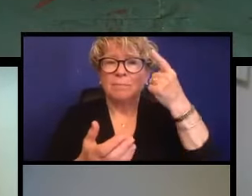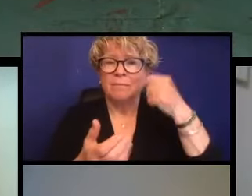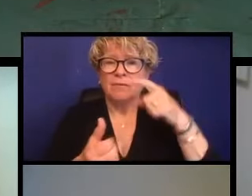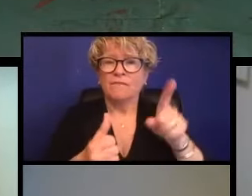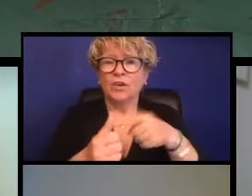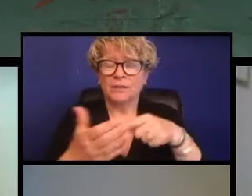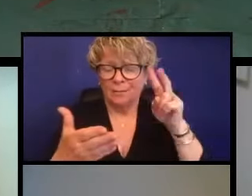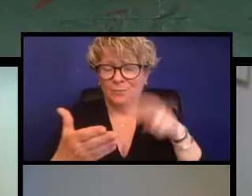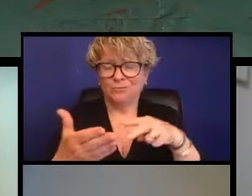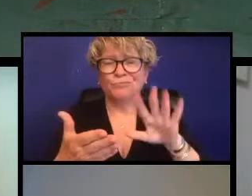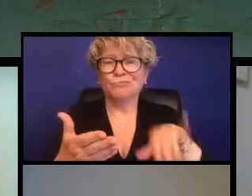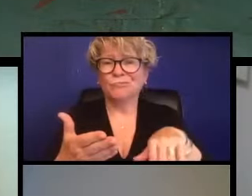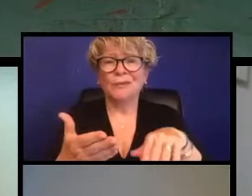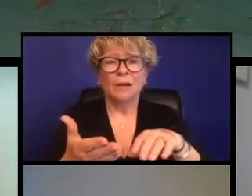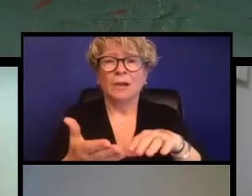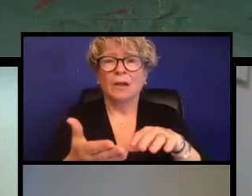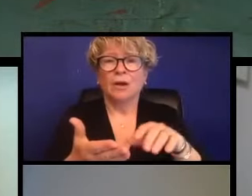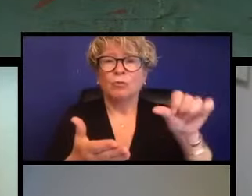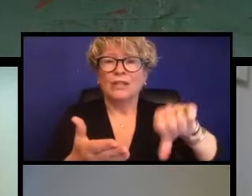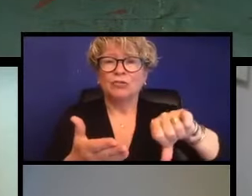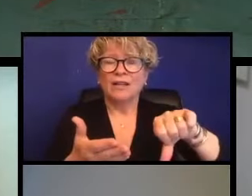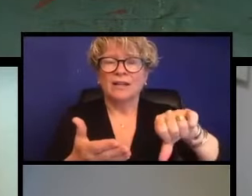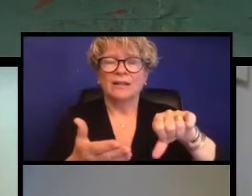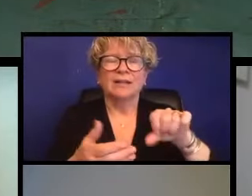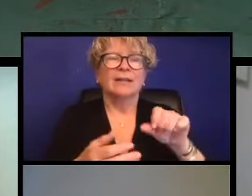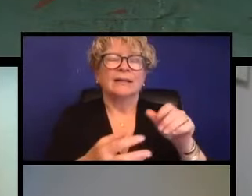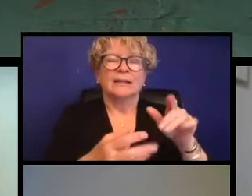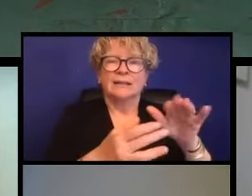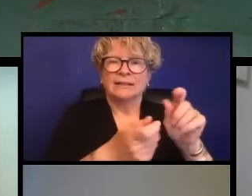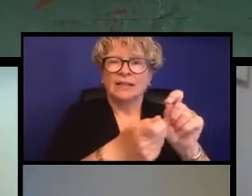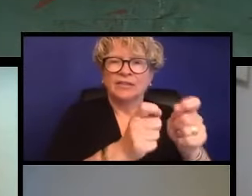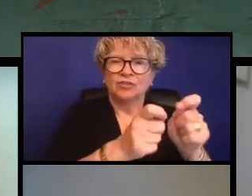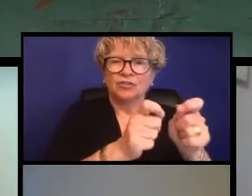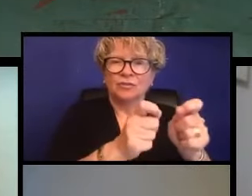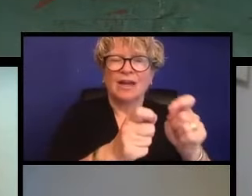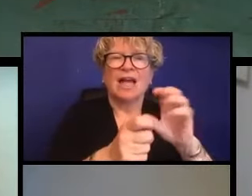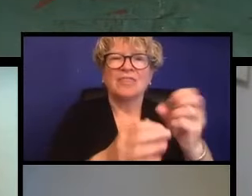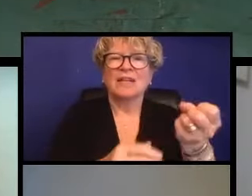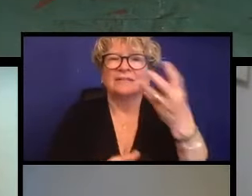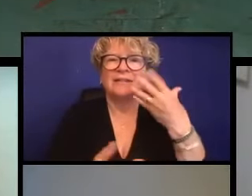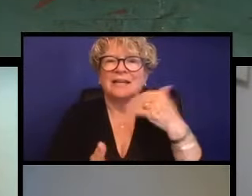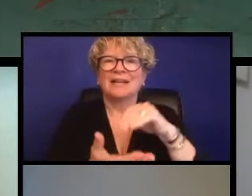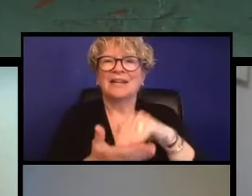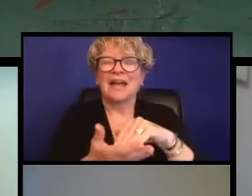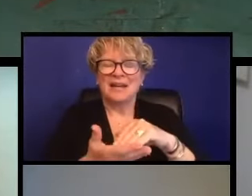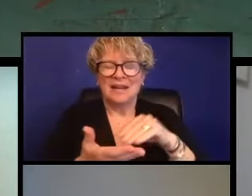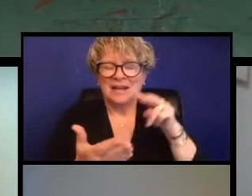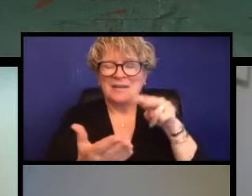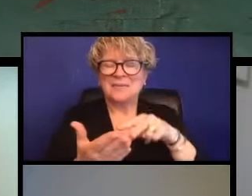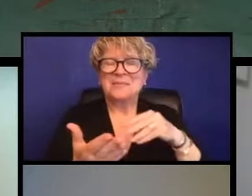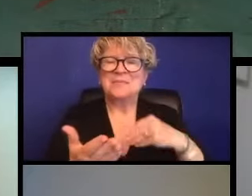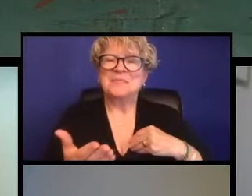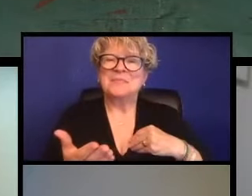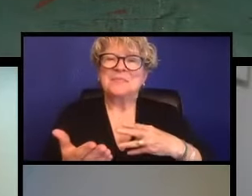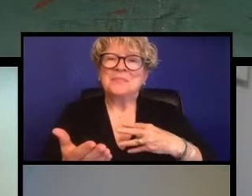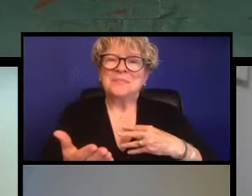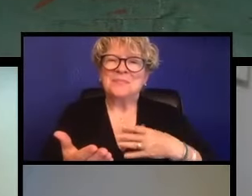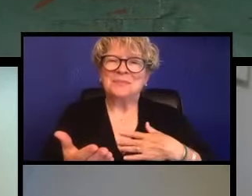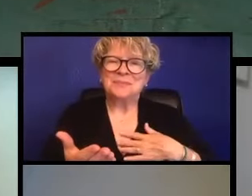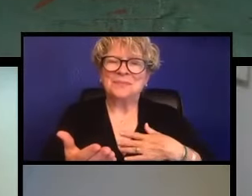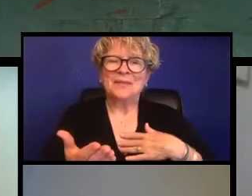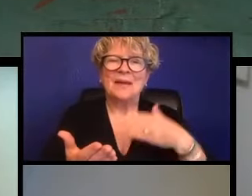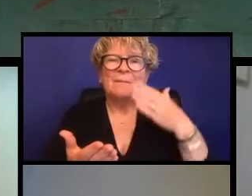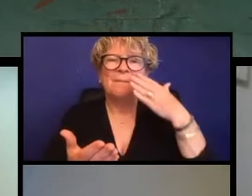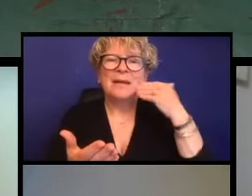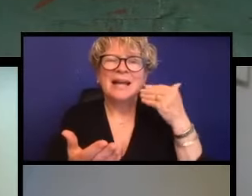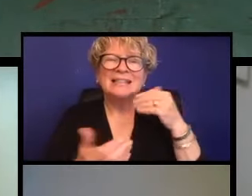is it kind of fills my heart with a little bit of joy, because every time I tell an author, okay, this is close but